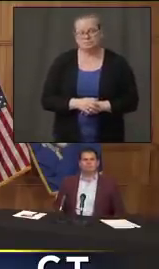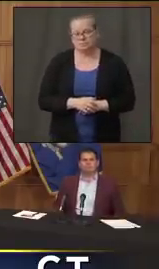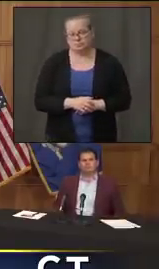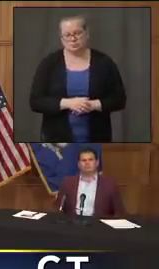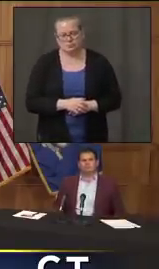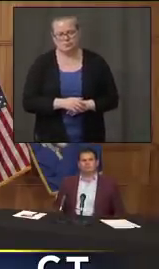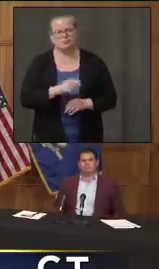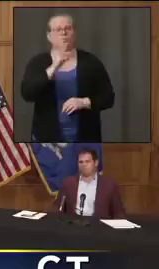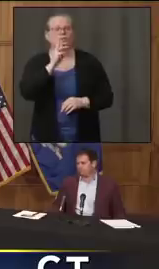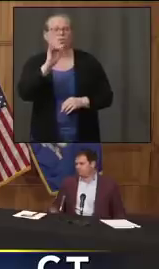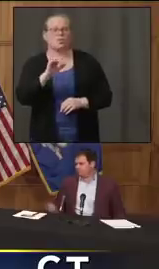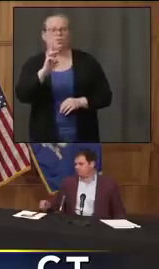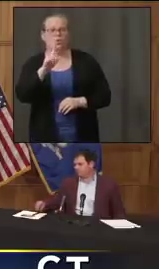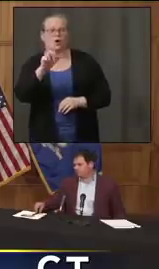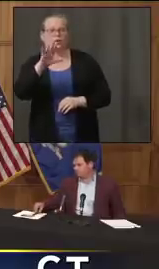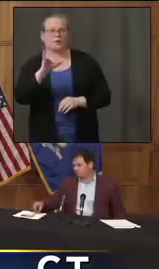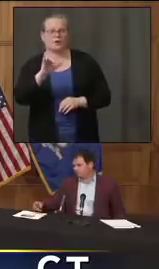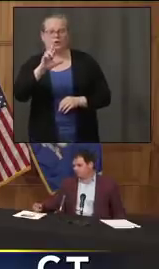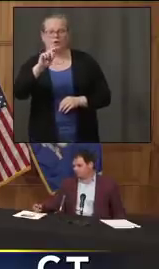Thanks, Max.